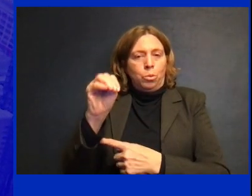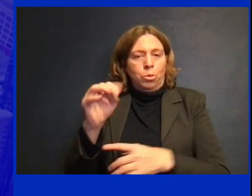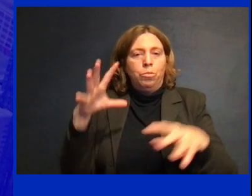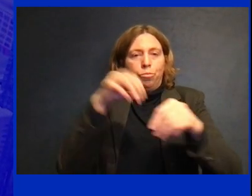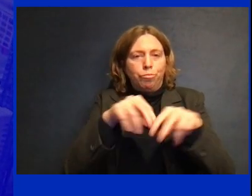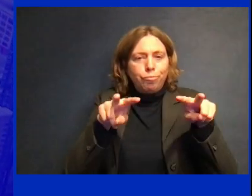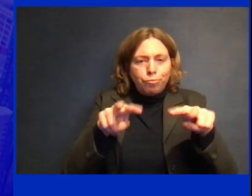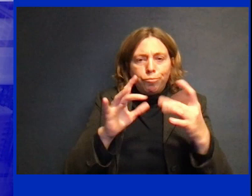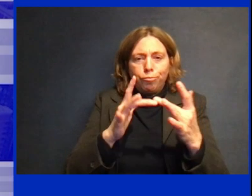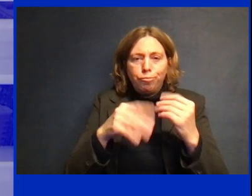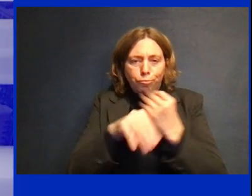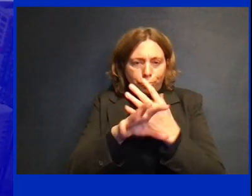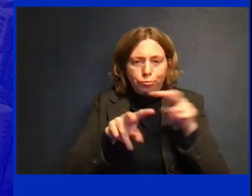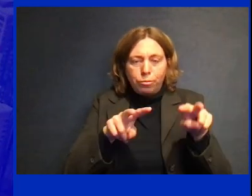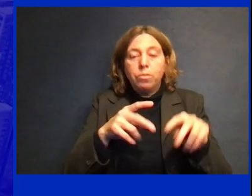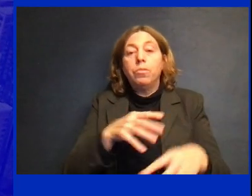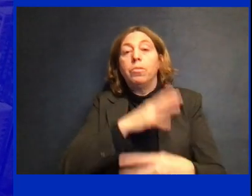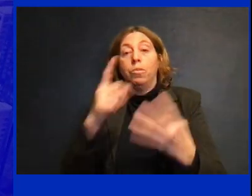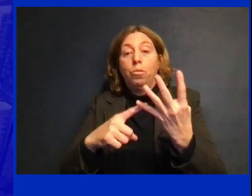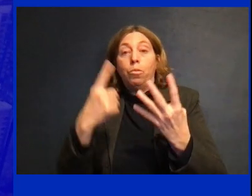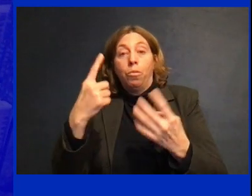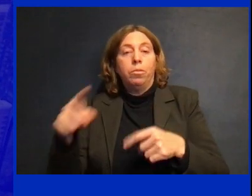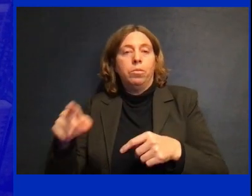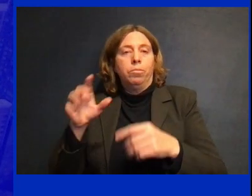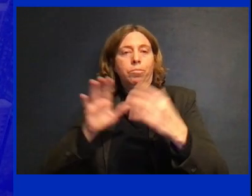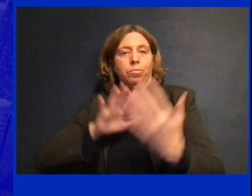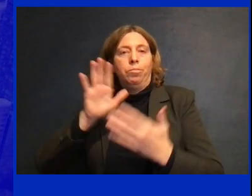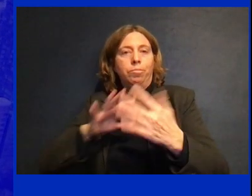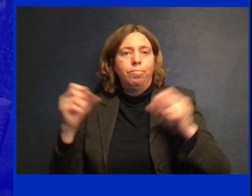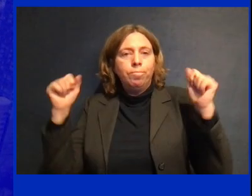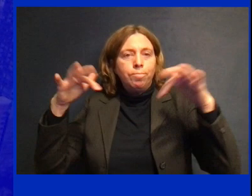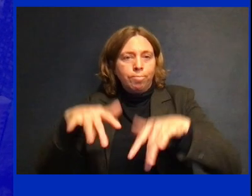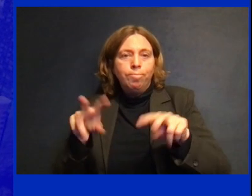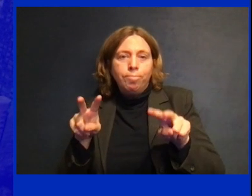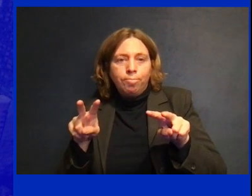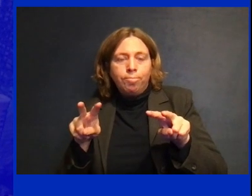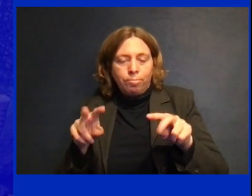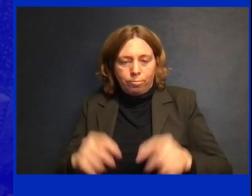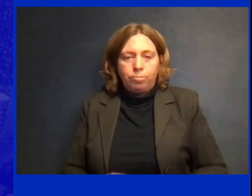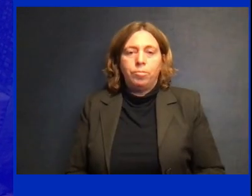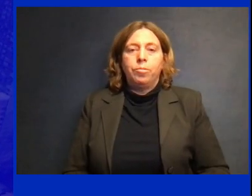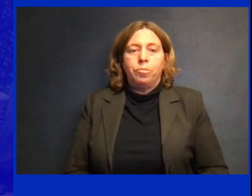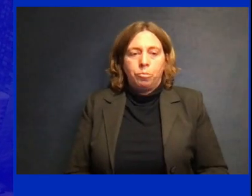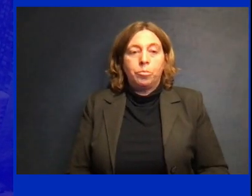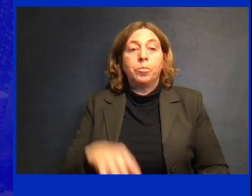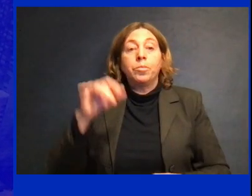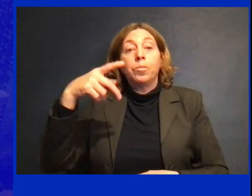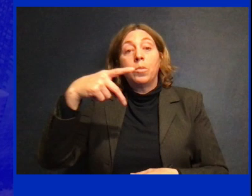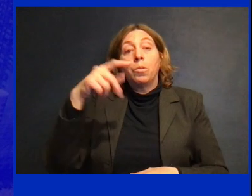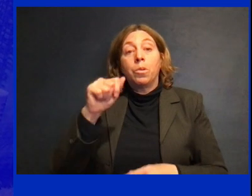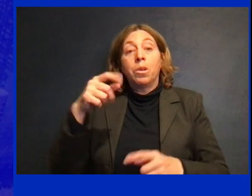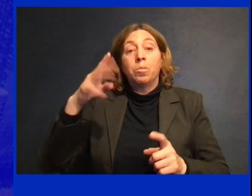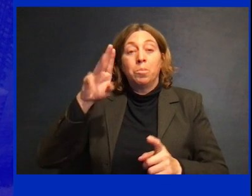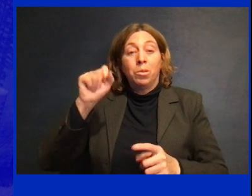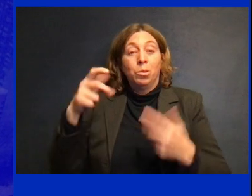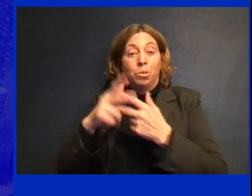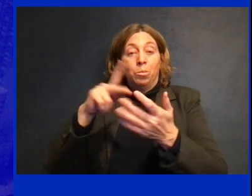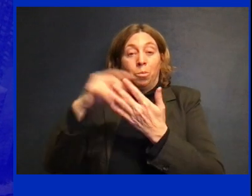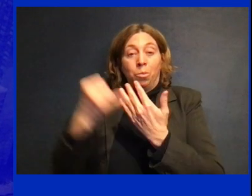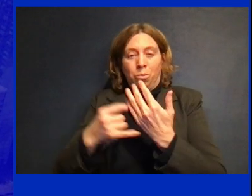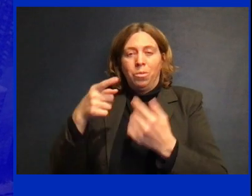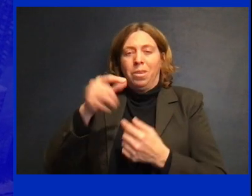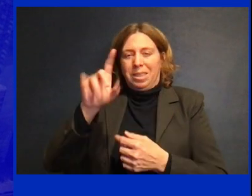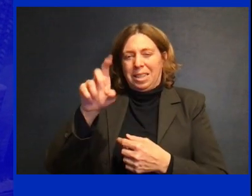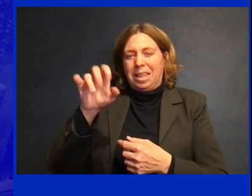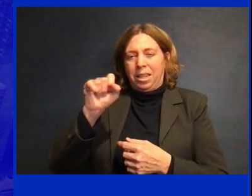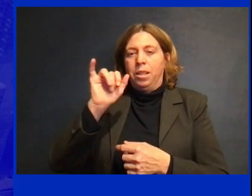Zoom platform and 1 in person, for the Port Authority Bus Terminal Replacement Project DEIS, to hear comments from